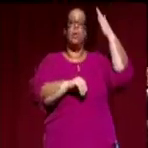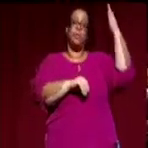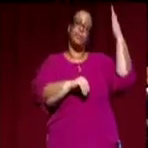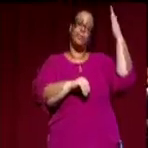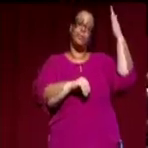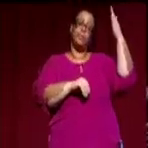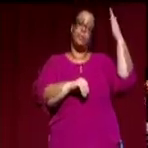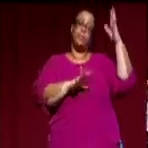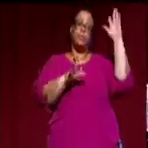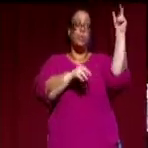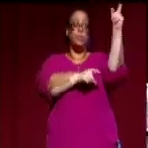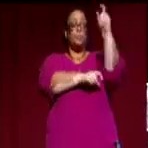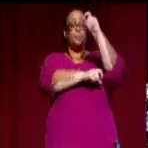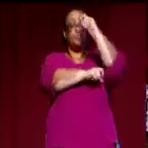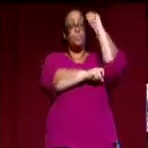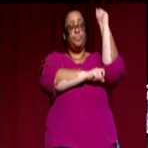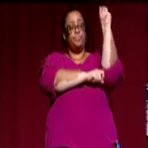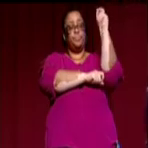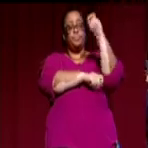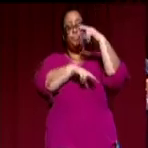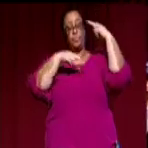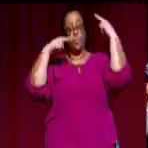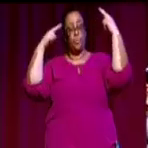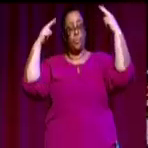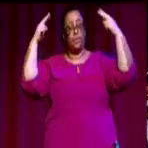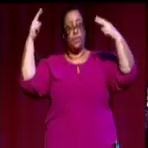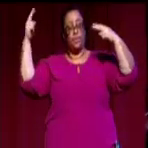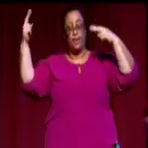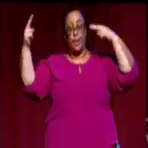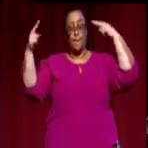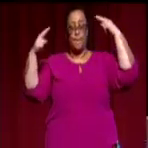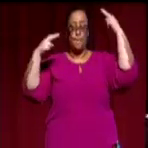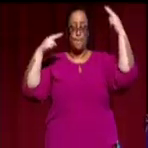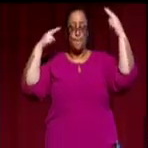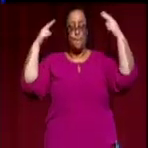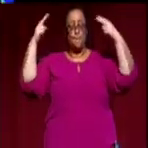You have won the victory.